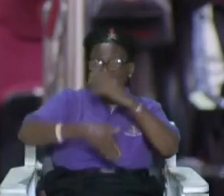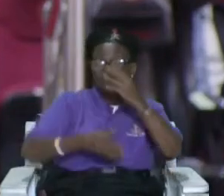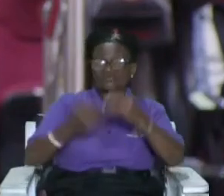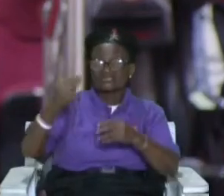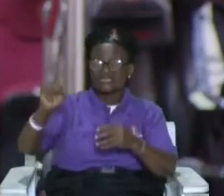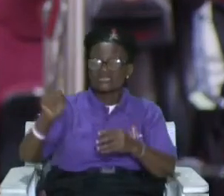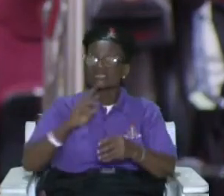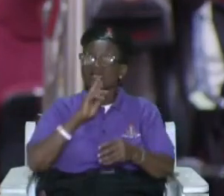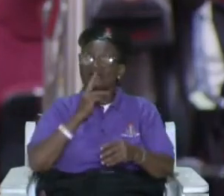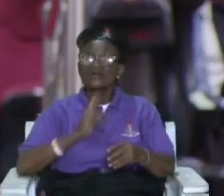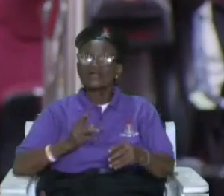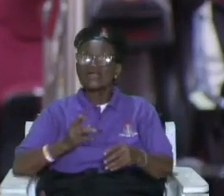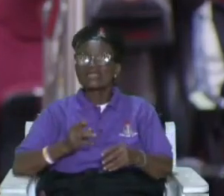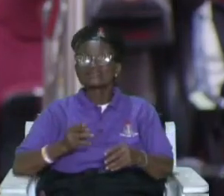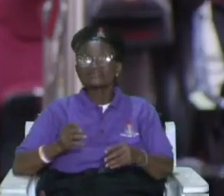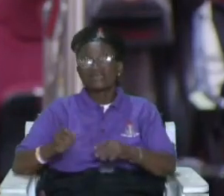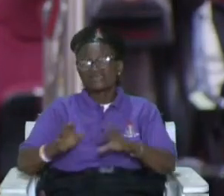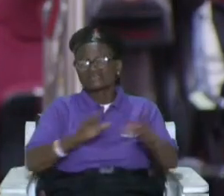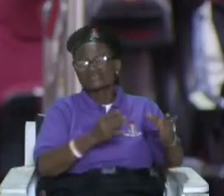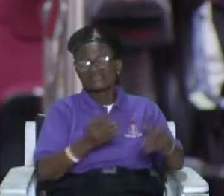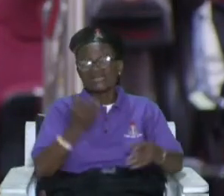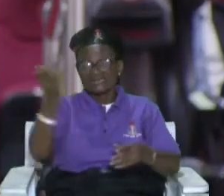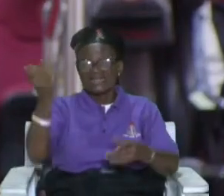was no way before.